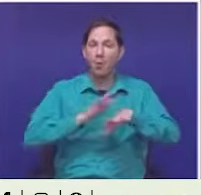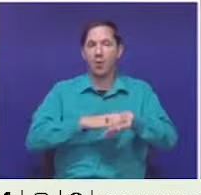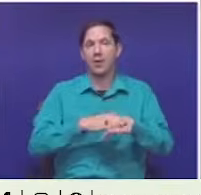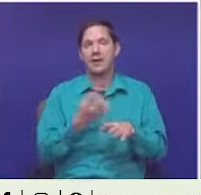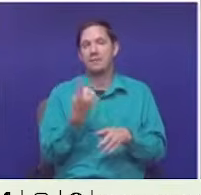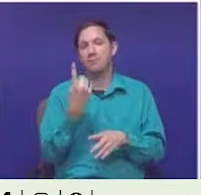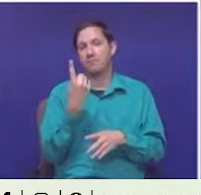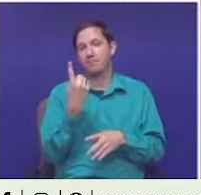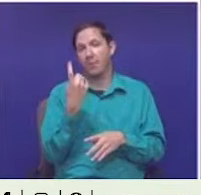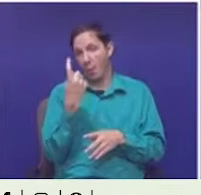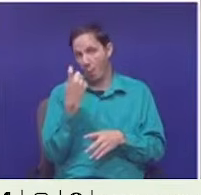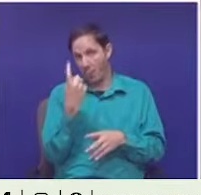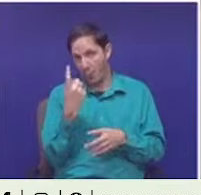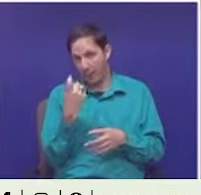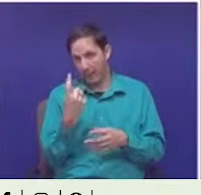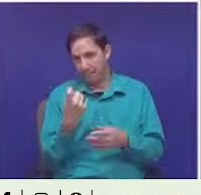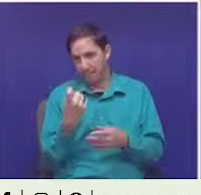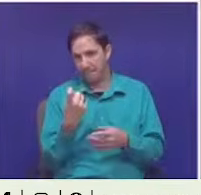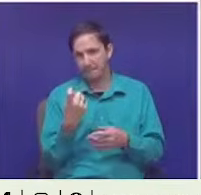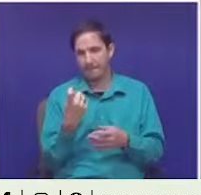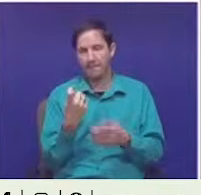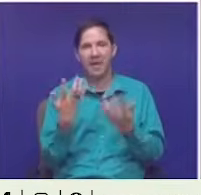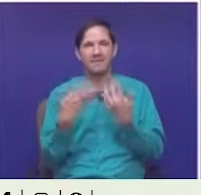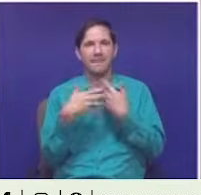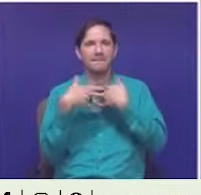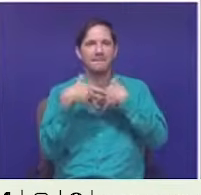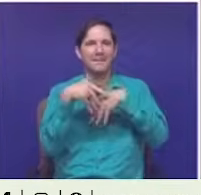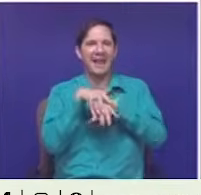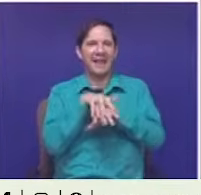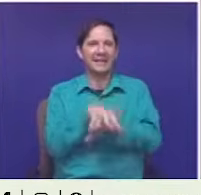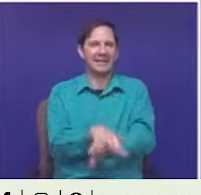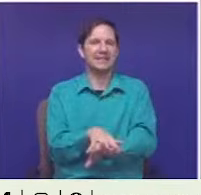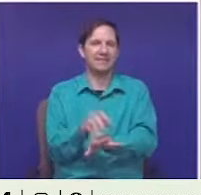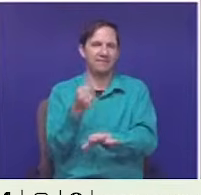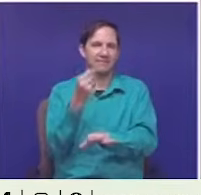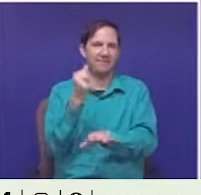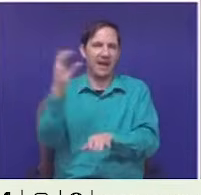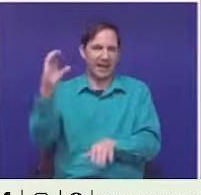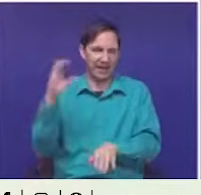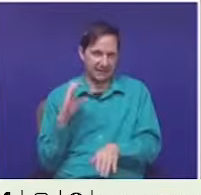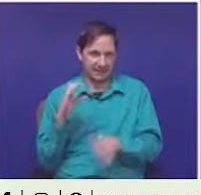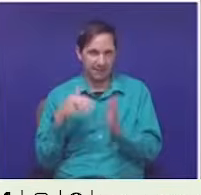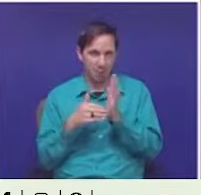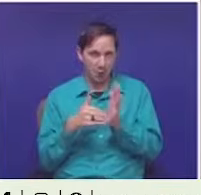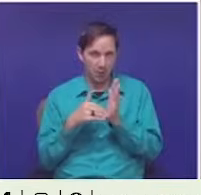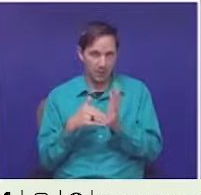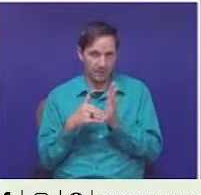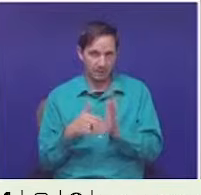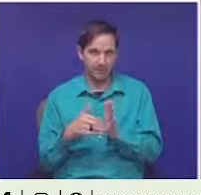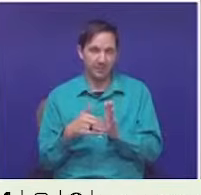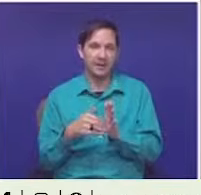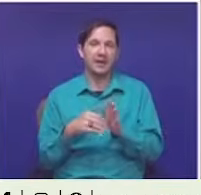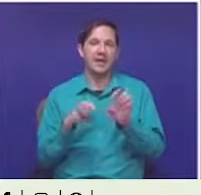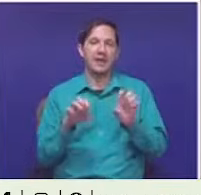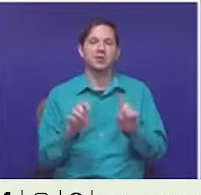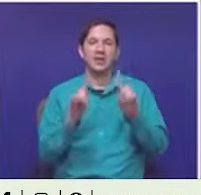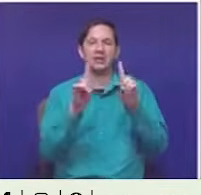one of our first of its kind is a form of a blended financing model of the Education Outcomes